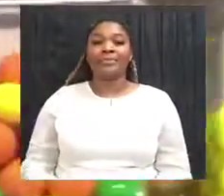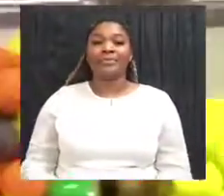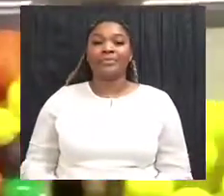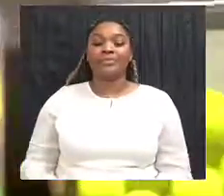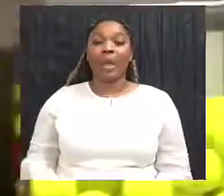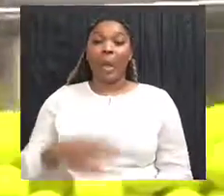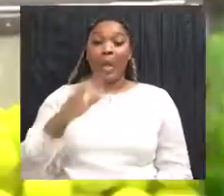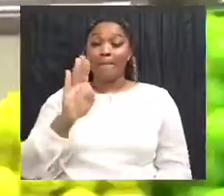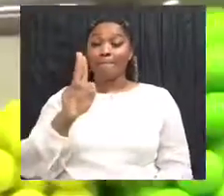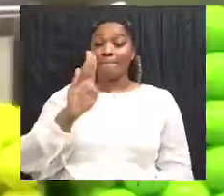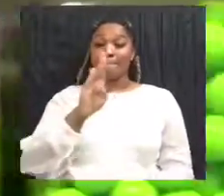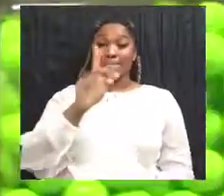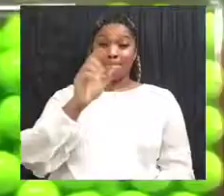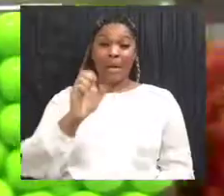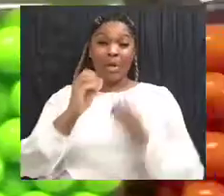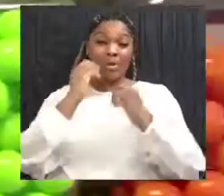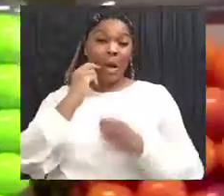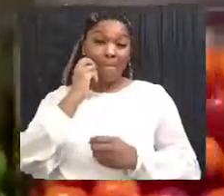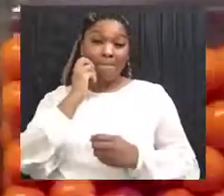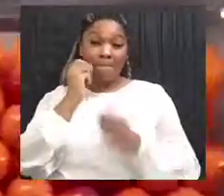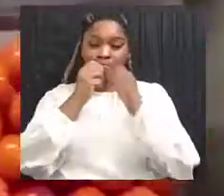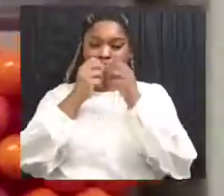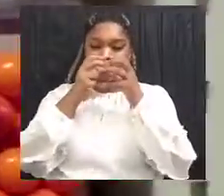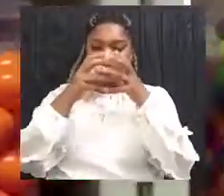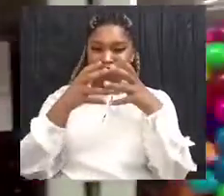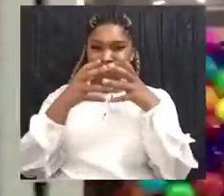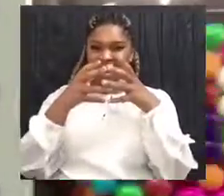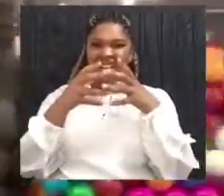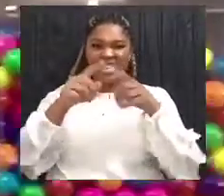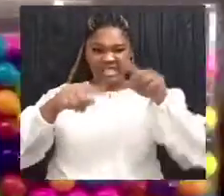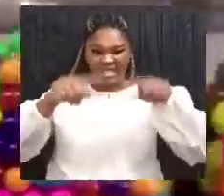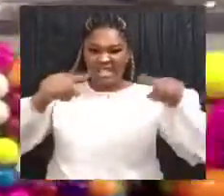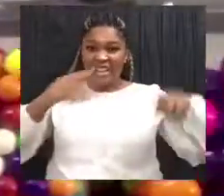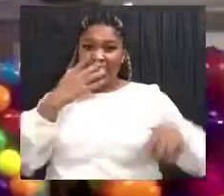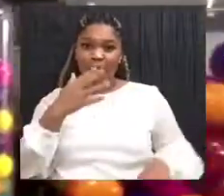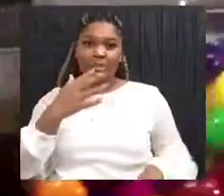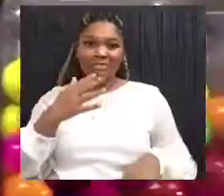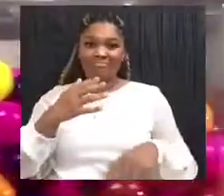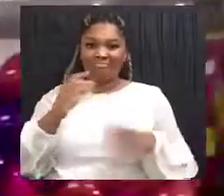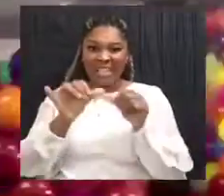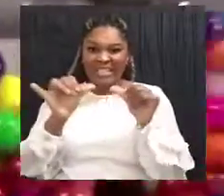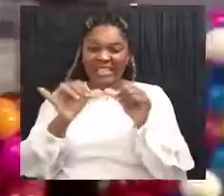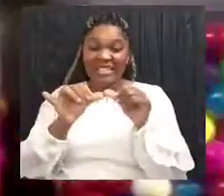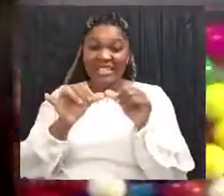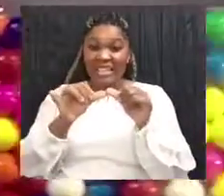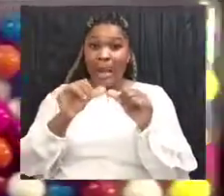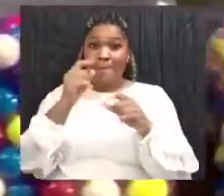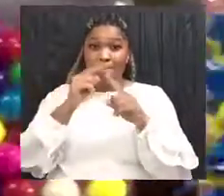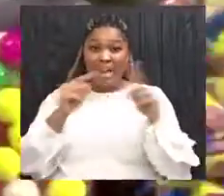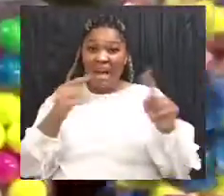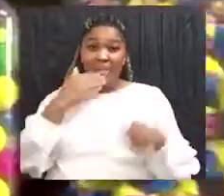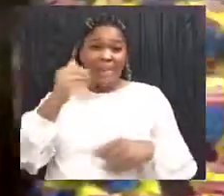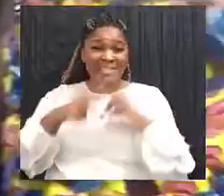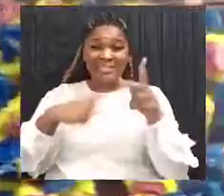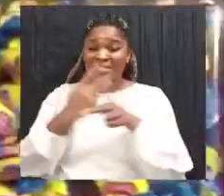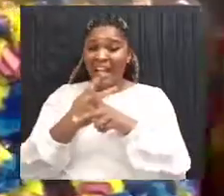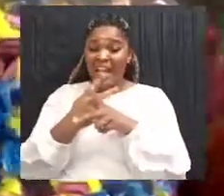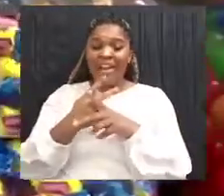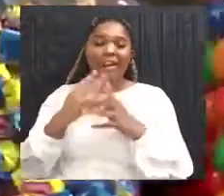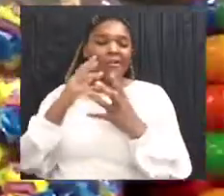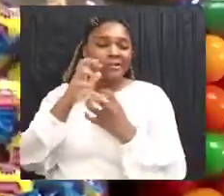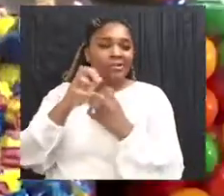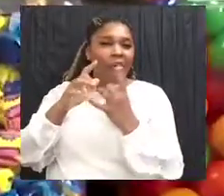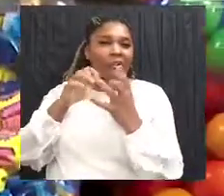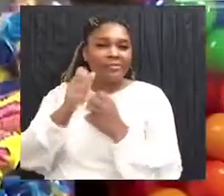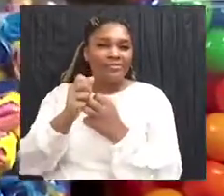Bubblegum comes in gumballs of all colors and sizes. But for blowing bubbles, nothing beats the chewy, gooey pink stuff